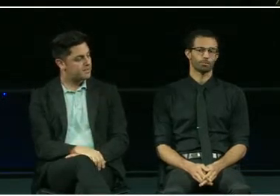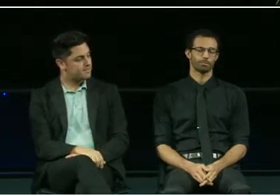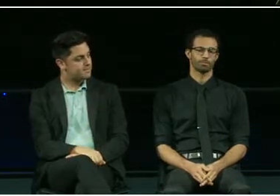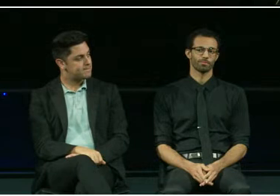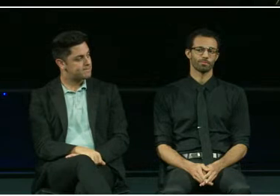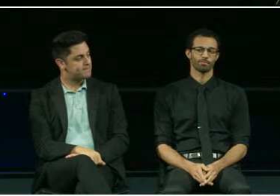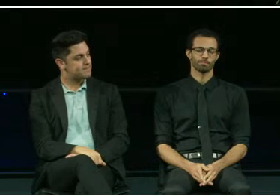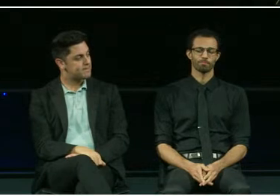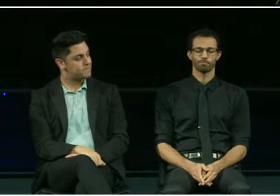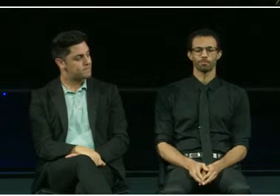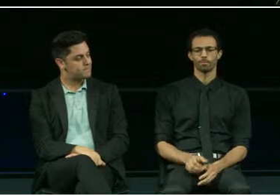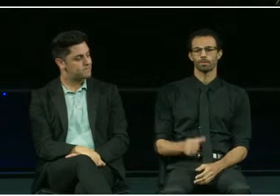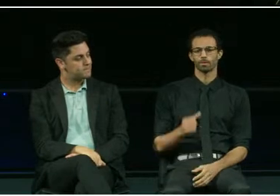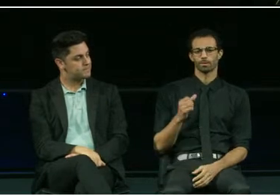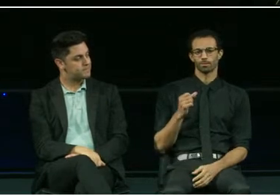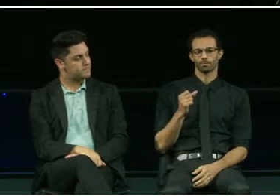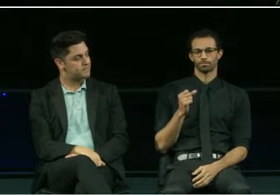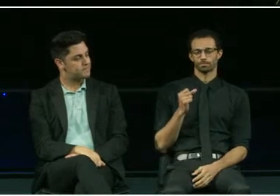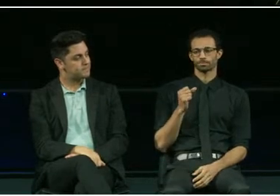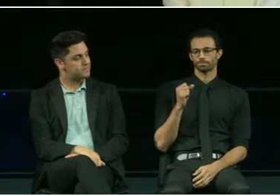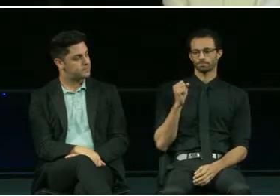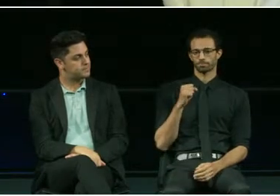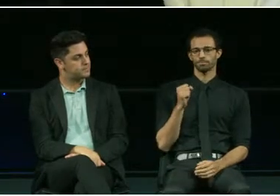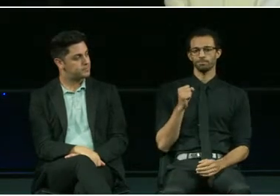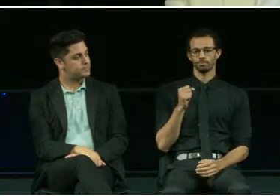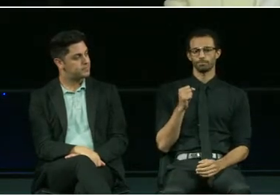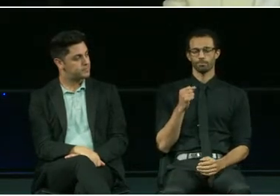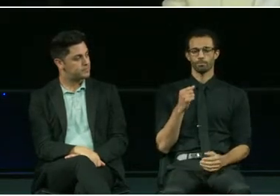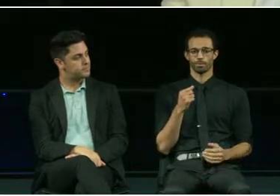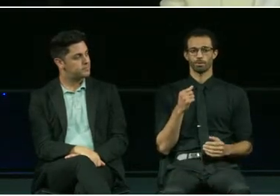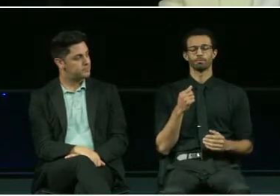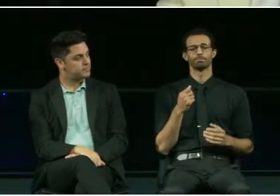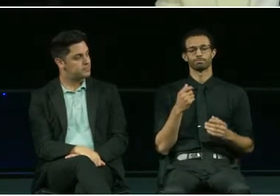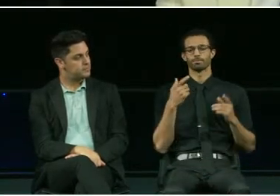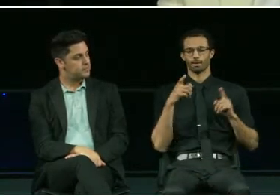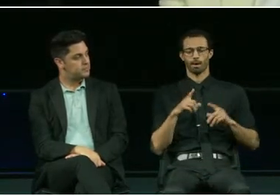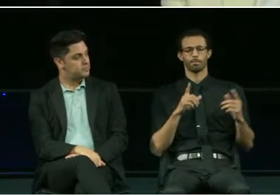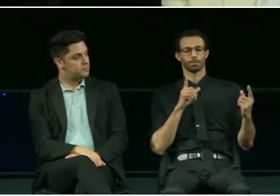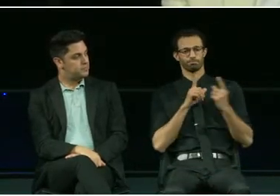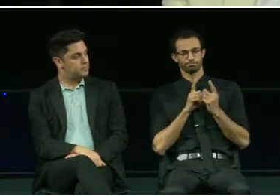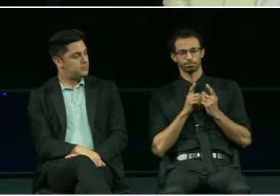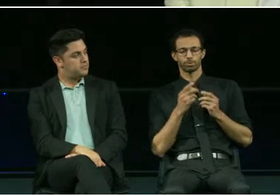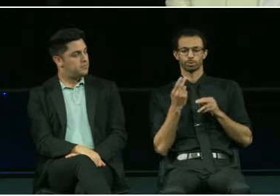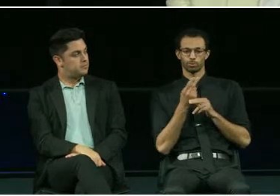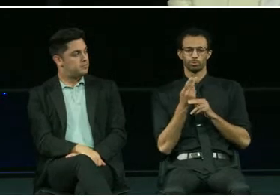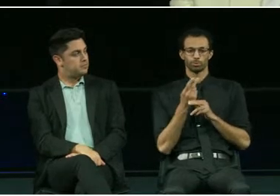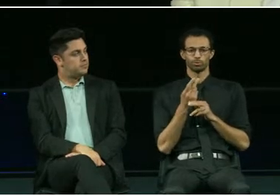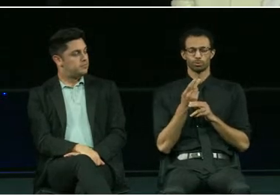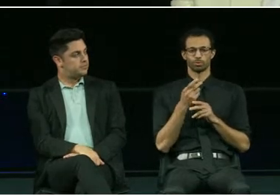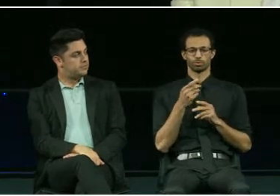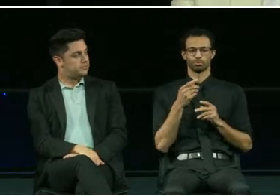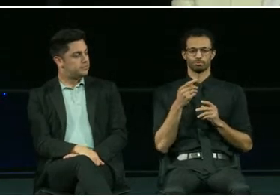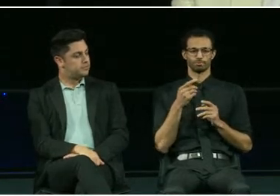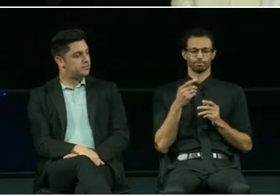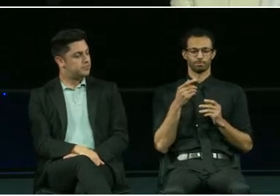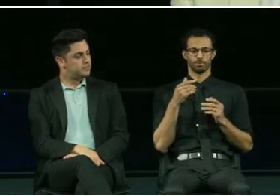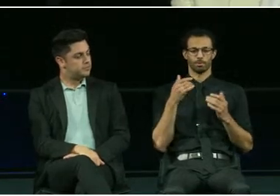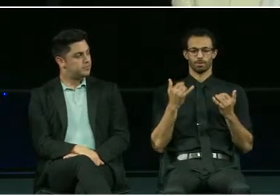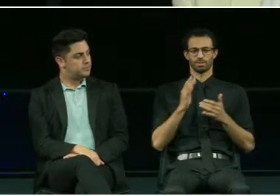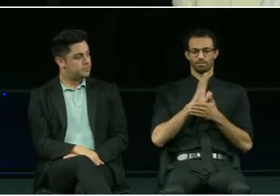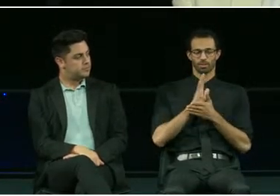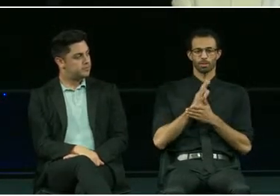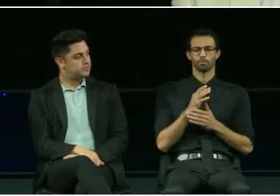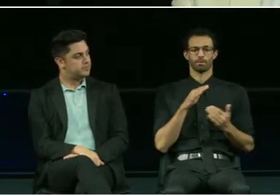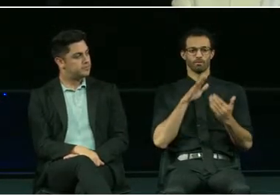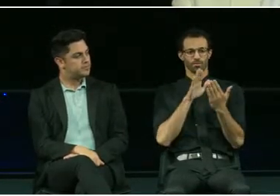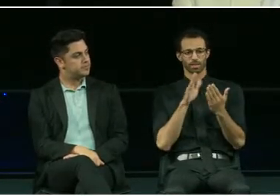Yeah, we've been approached to use the film as a teaching tool by Facing History, and they have, they're